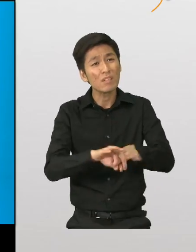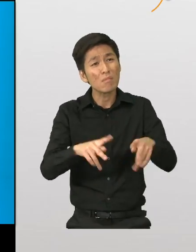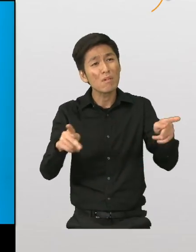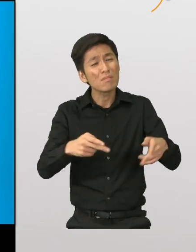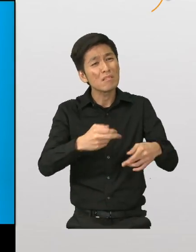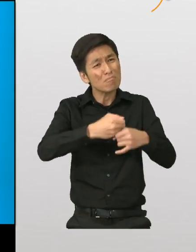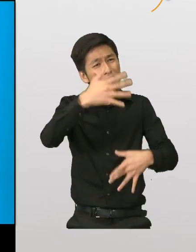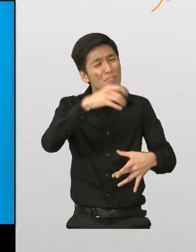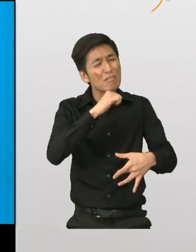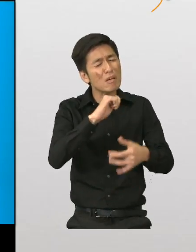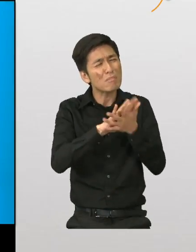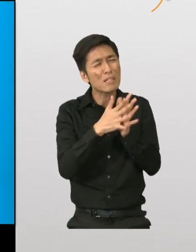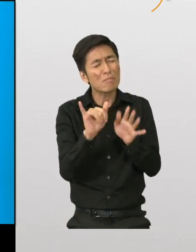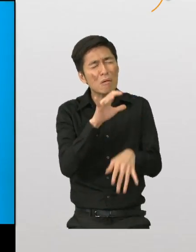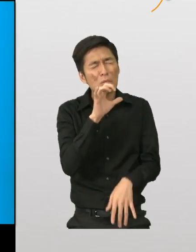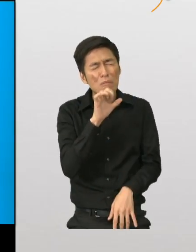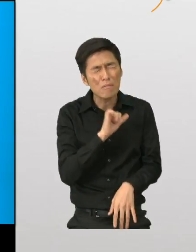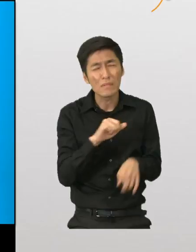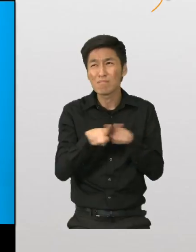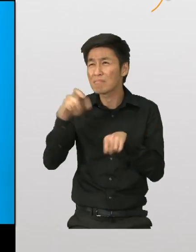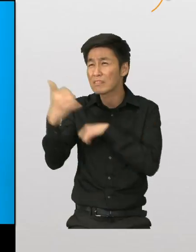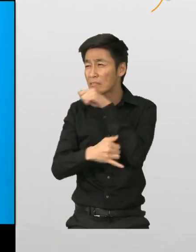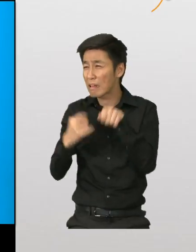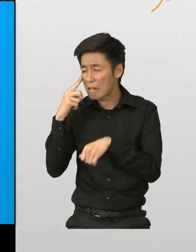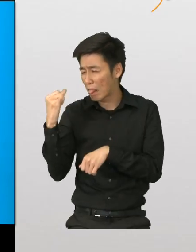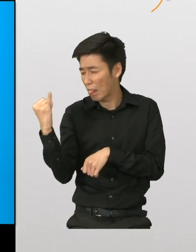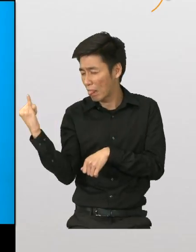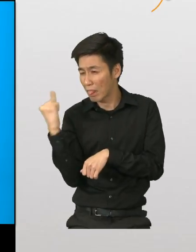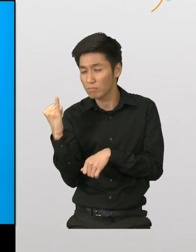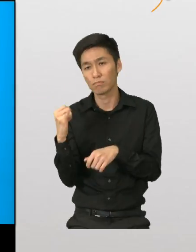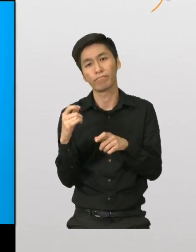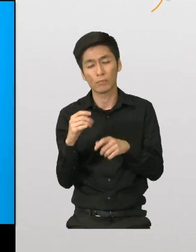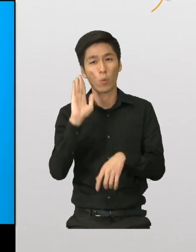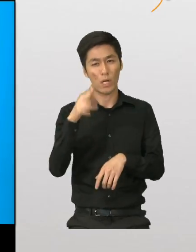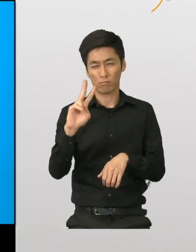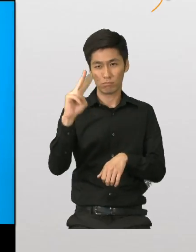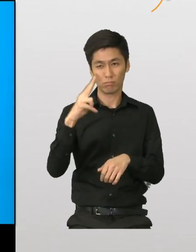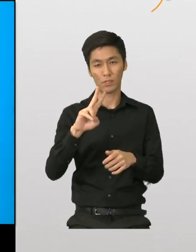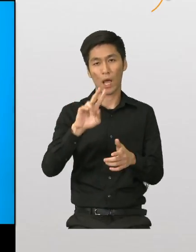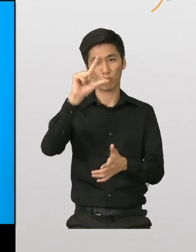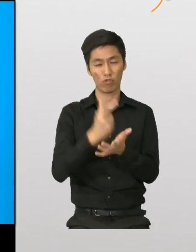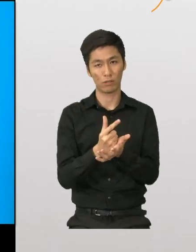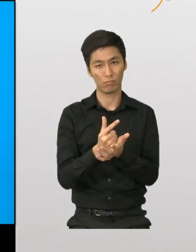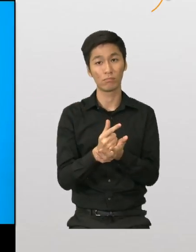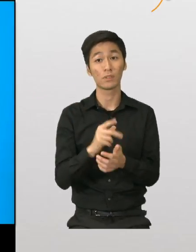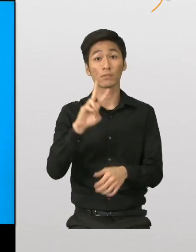has happened in many other cities. So we should do a second upgrading, a second round of